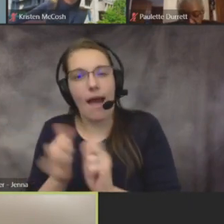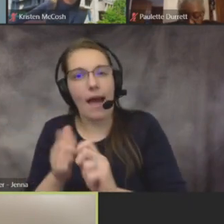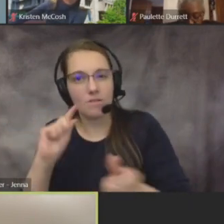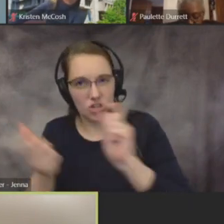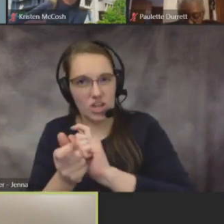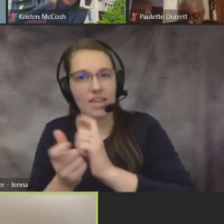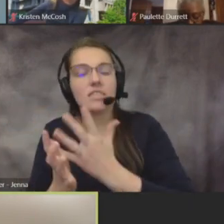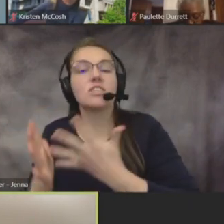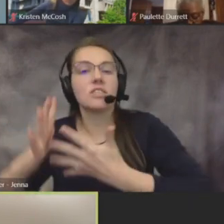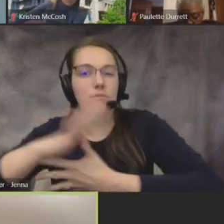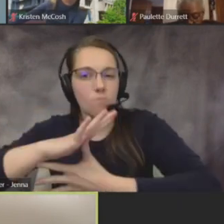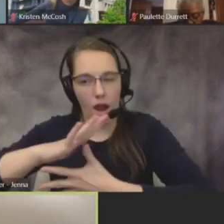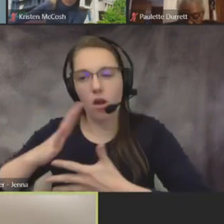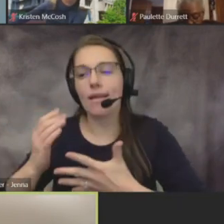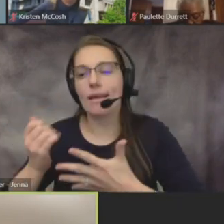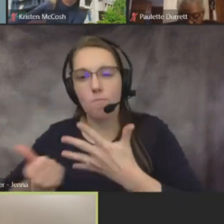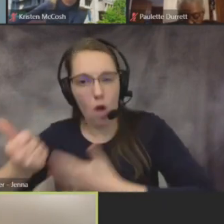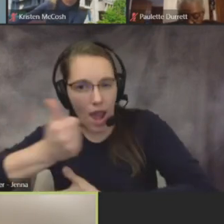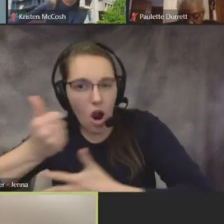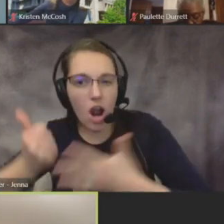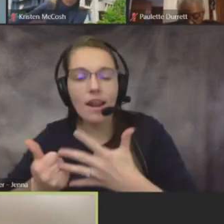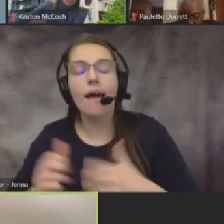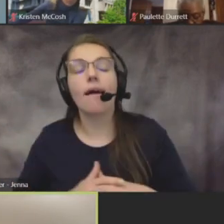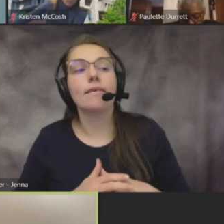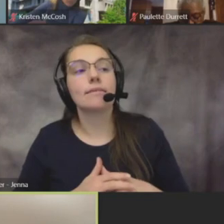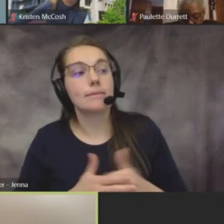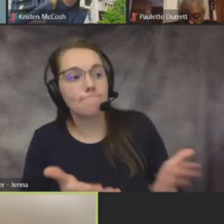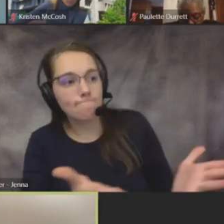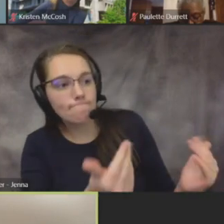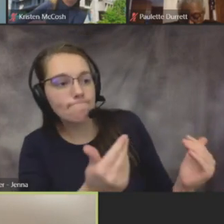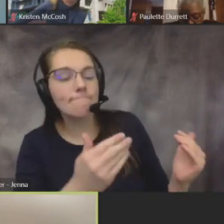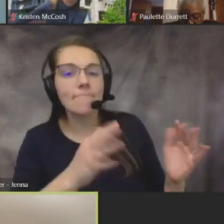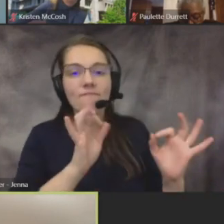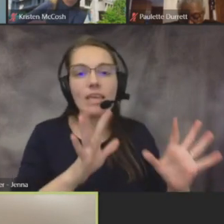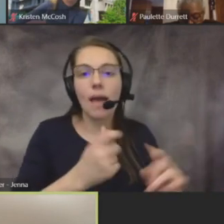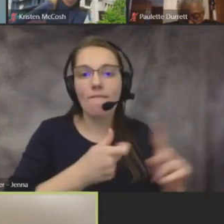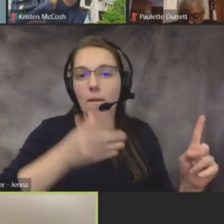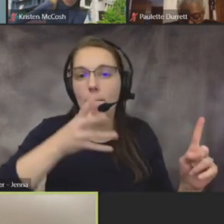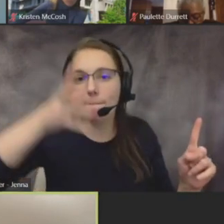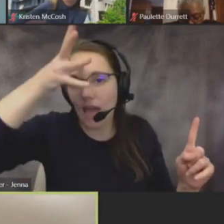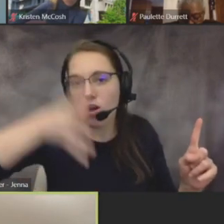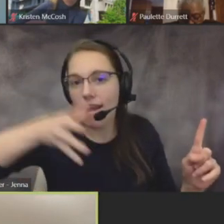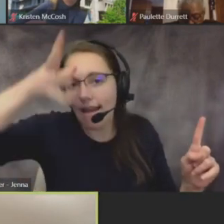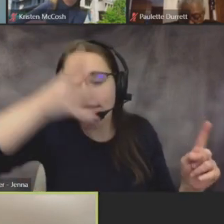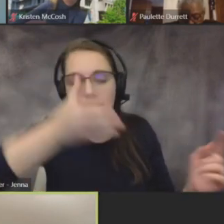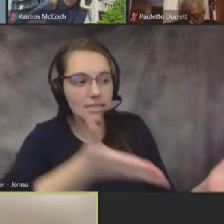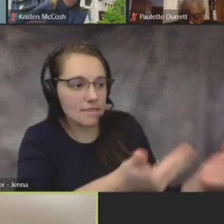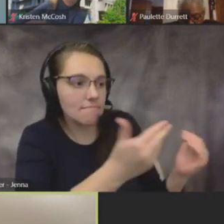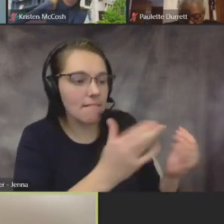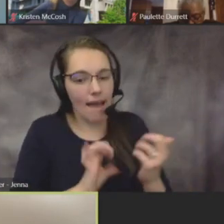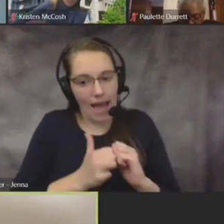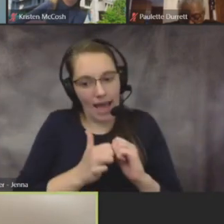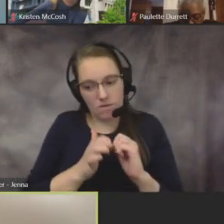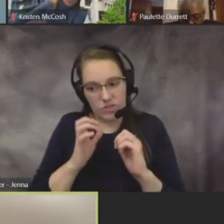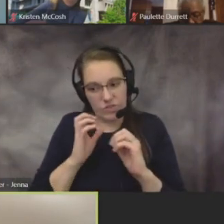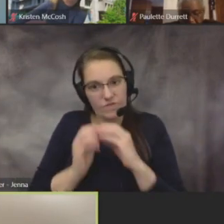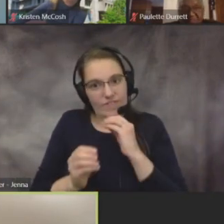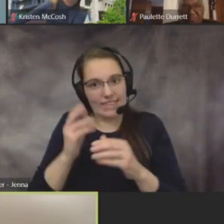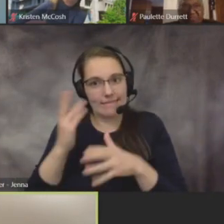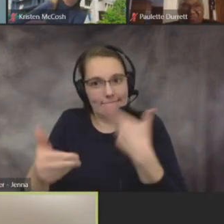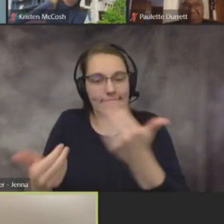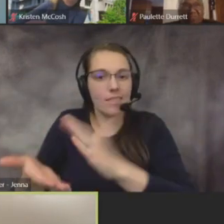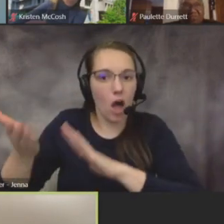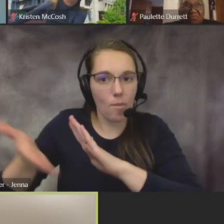and get more feedback from parents and to really figure out how to fix some of the operations. So that's